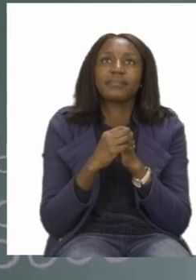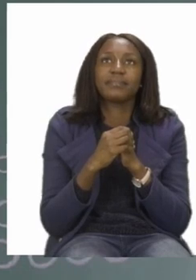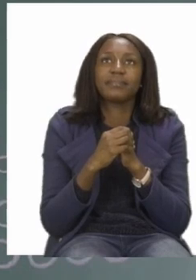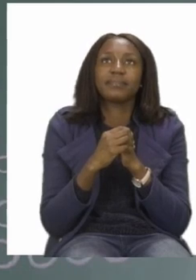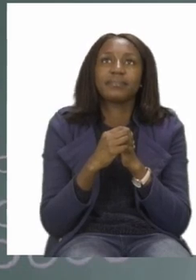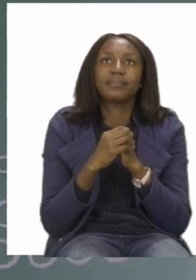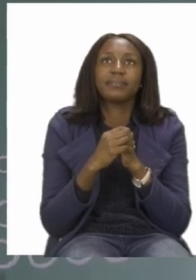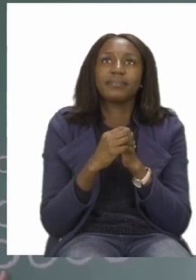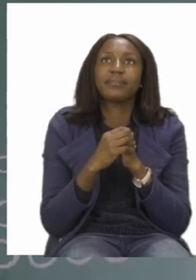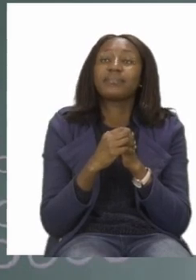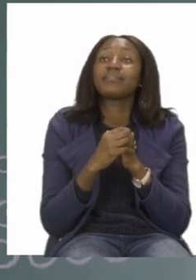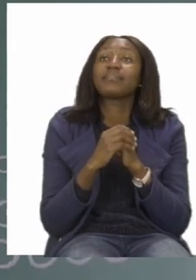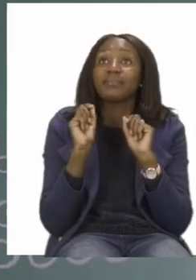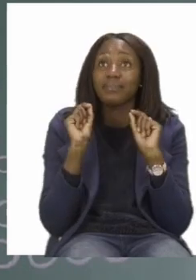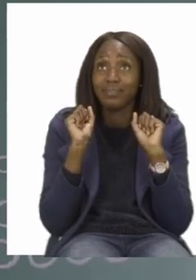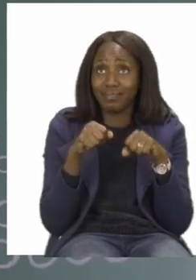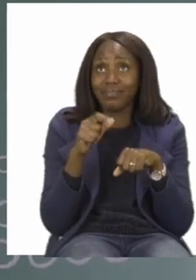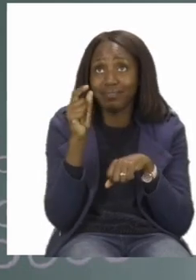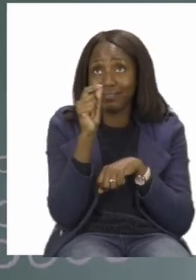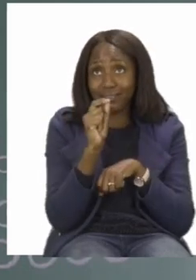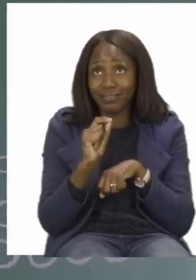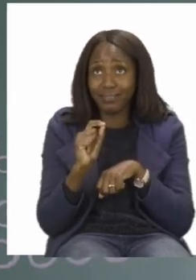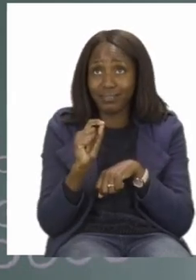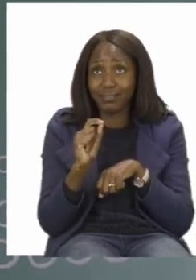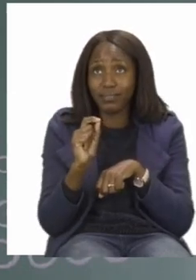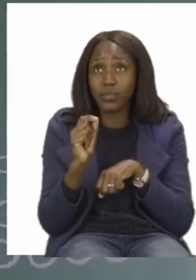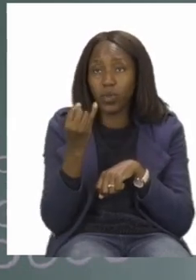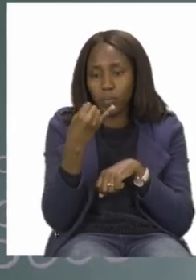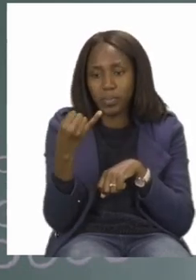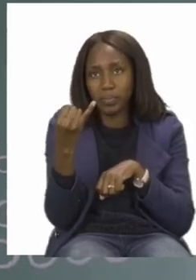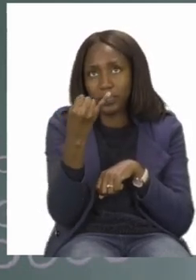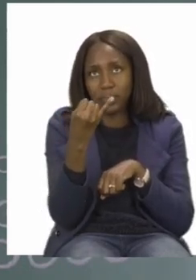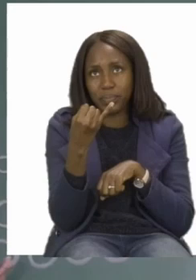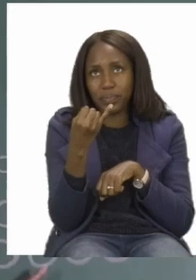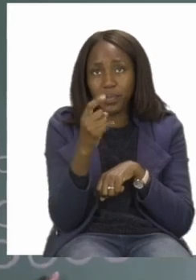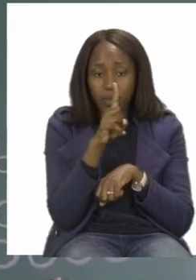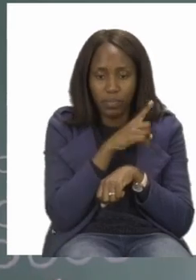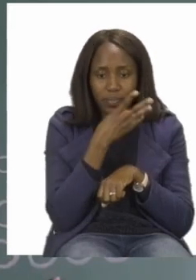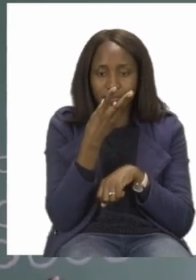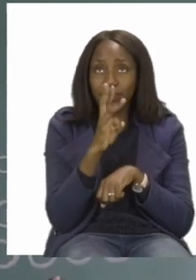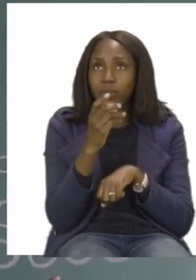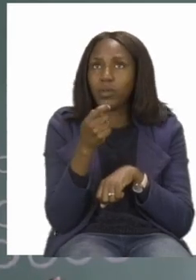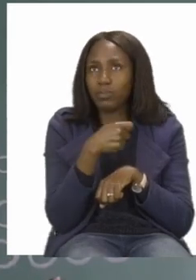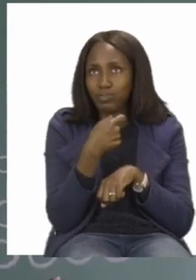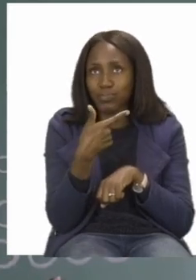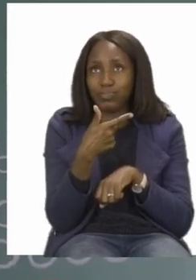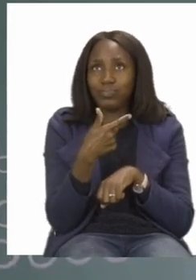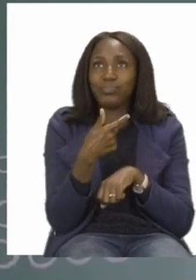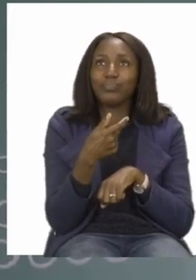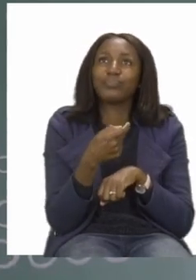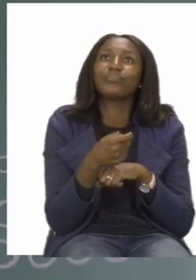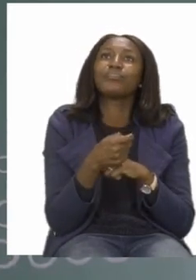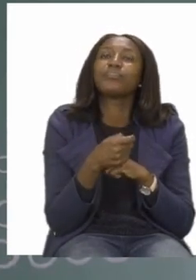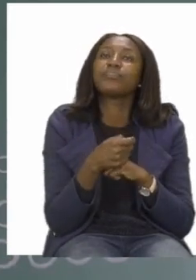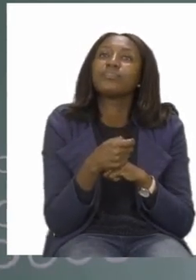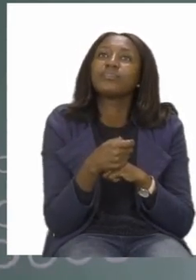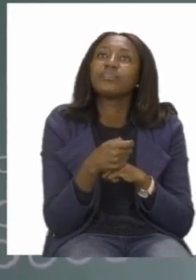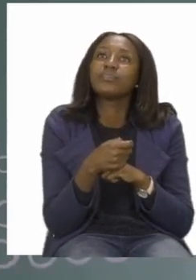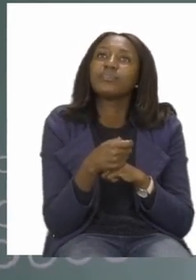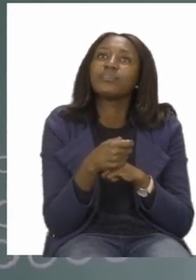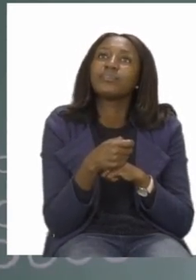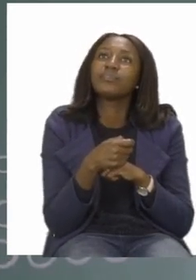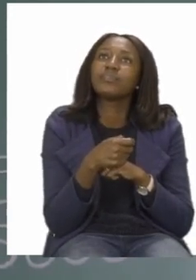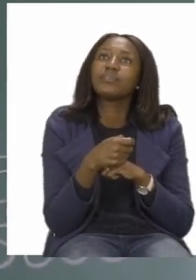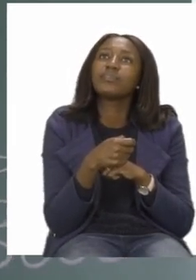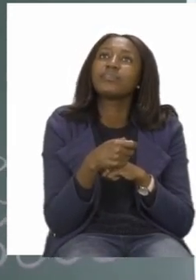actually draw the marbles. I have 16 marbles that I have drawn. So the first thing we need